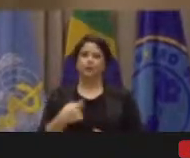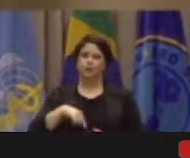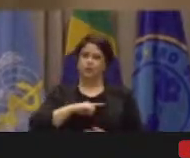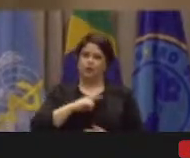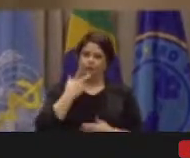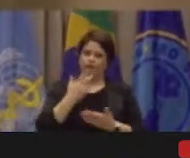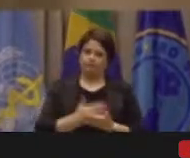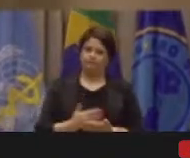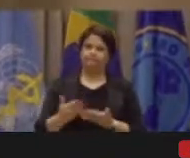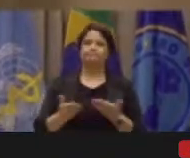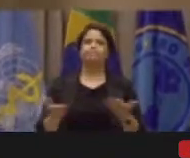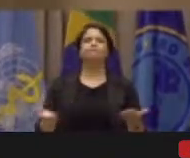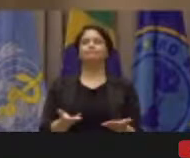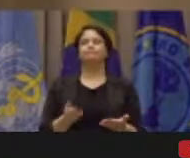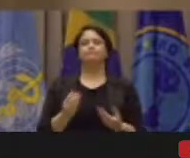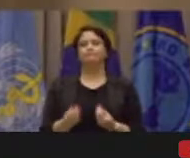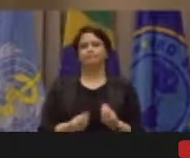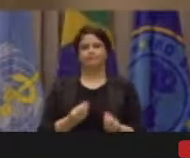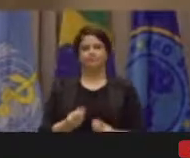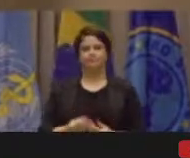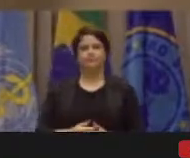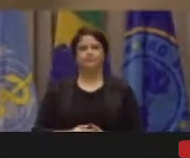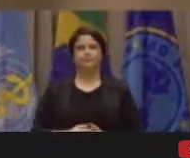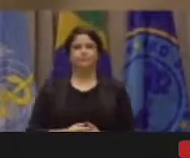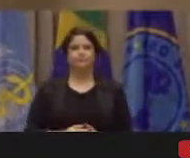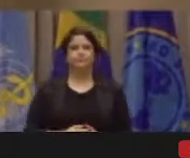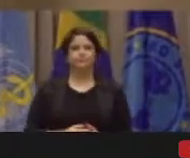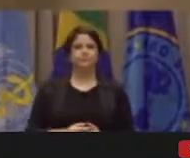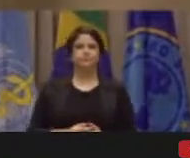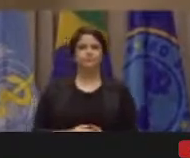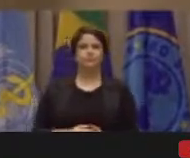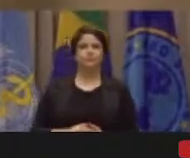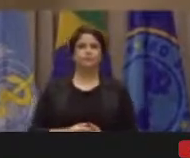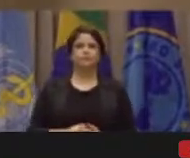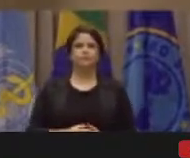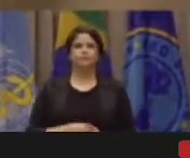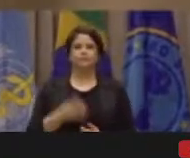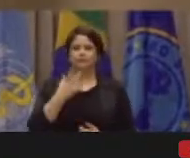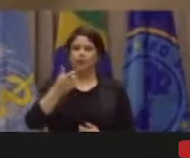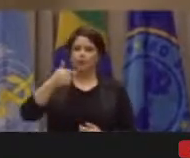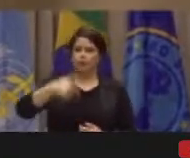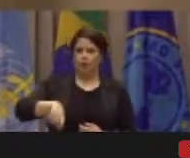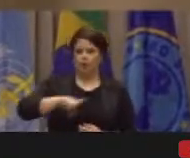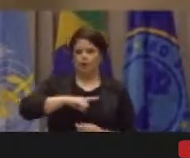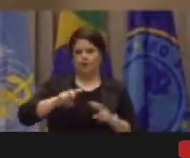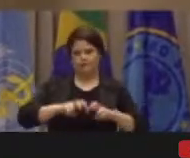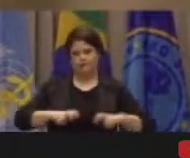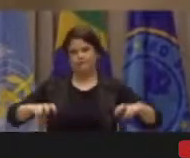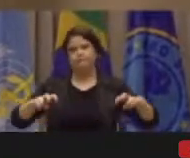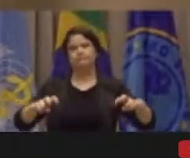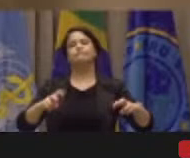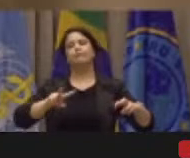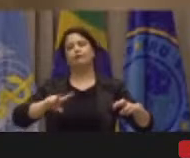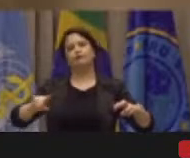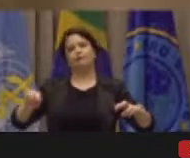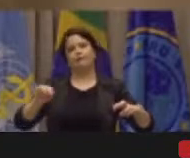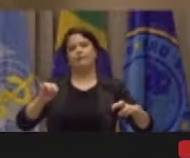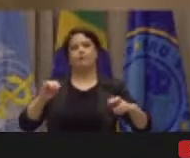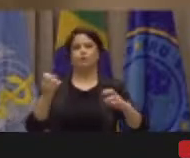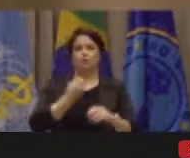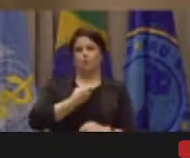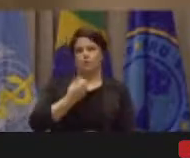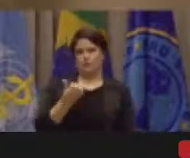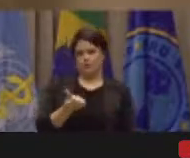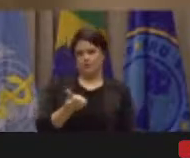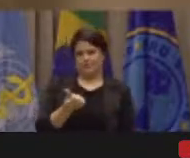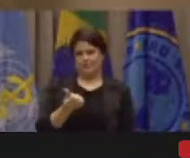we are going to now, ladies and gentlemen, from now on, talk about get together